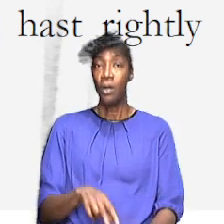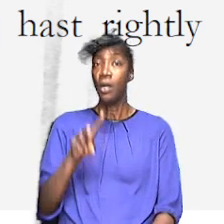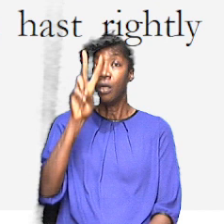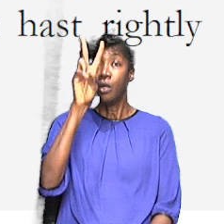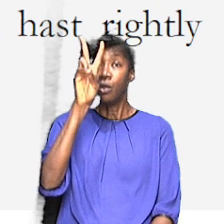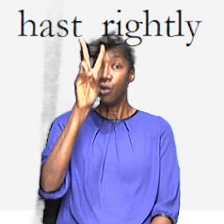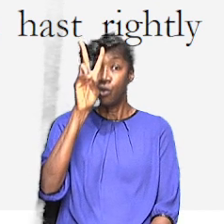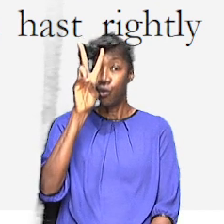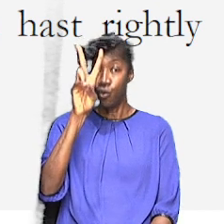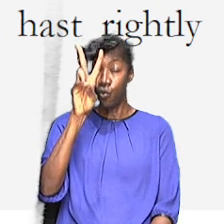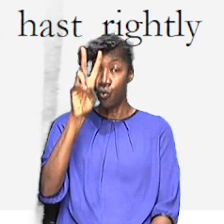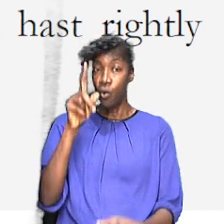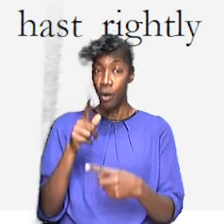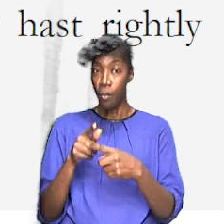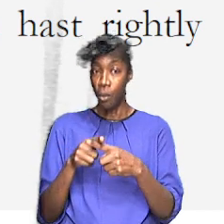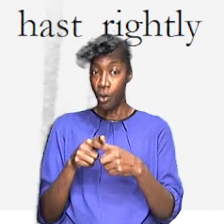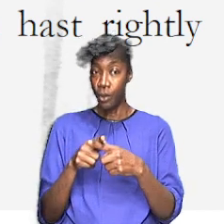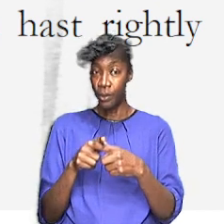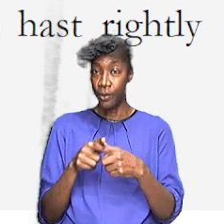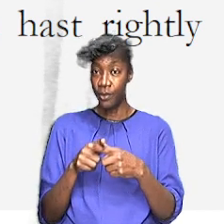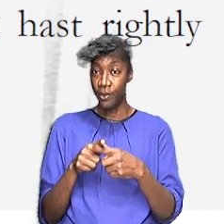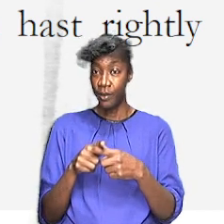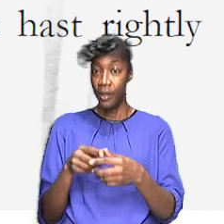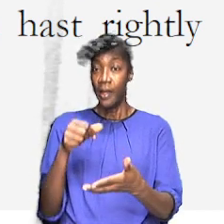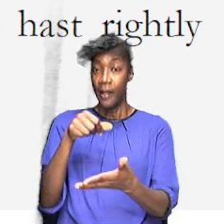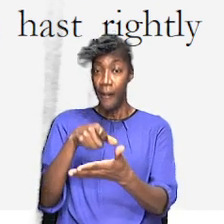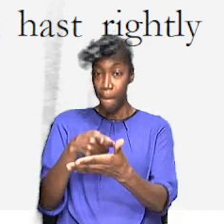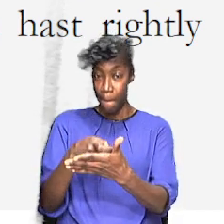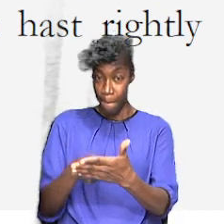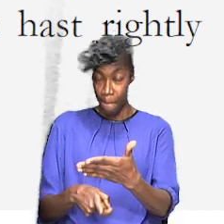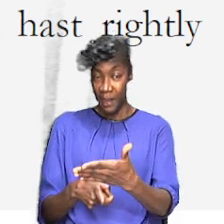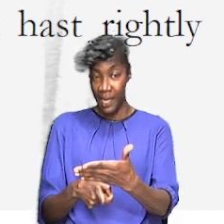2 days, 2 months worth of salary.